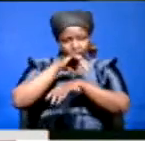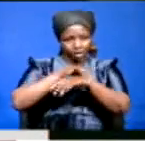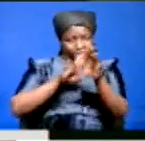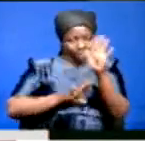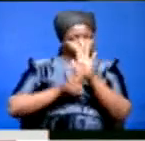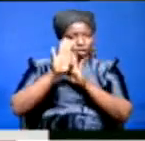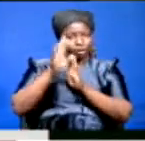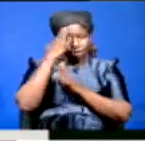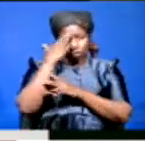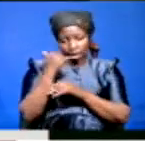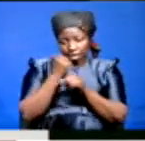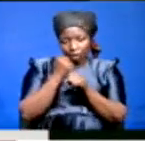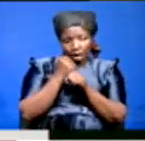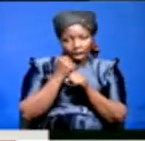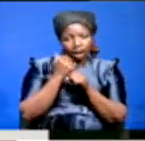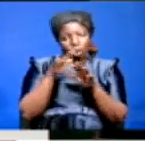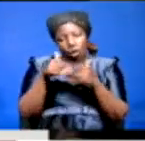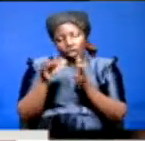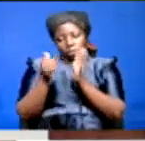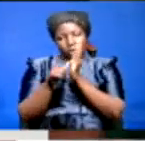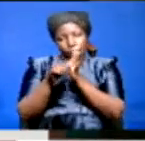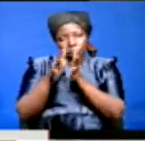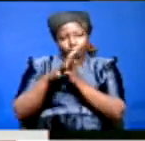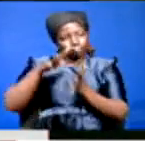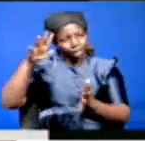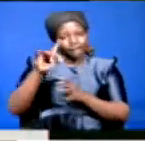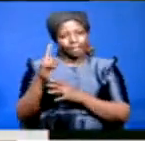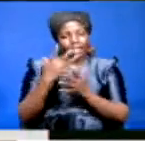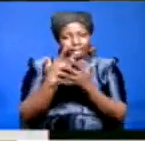mambo imekuwa mingi sana ama ile shida imekuwa kubwa sana. Kitu ya kwanza ni